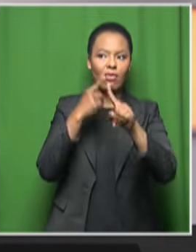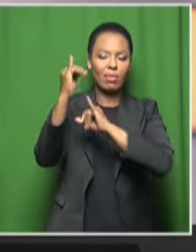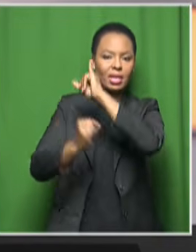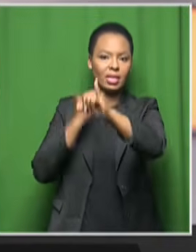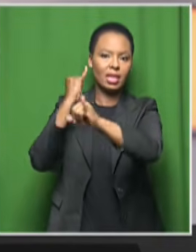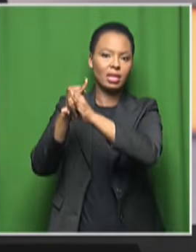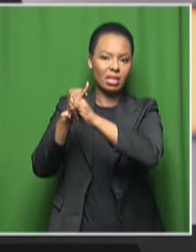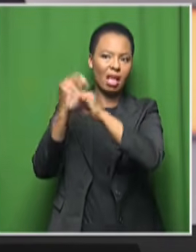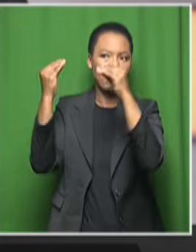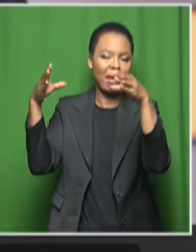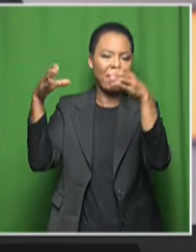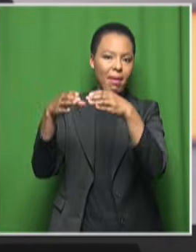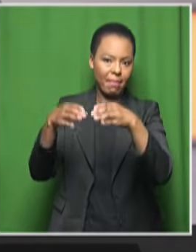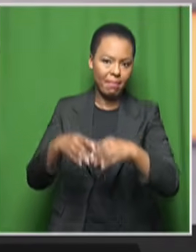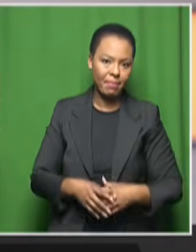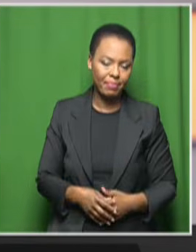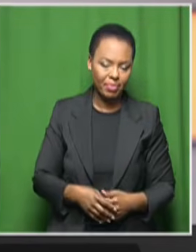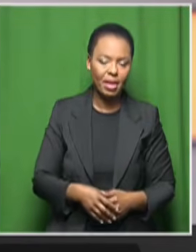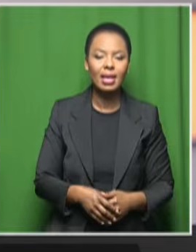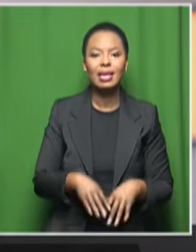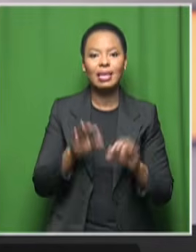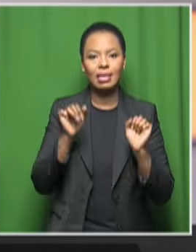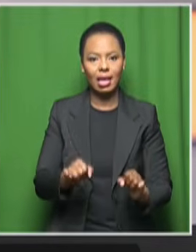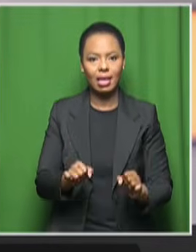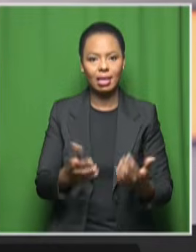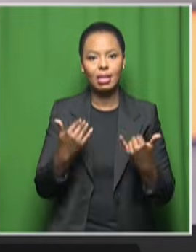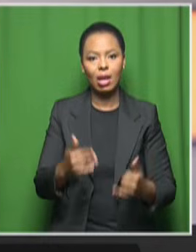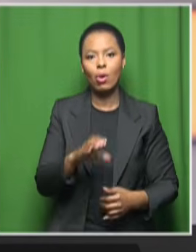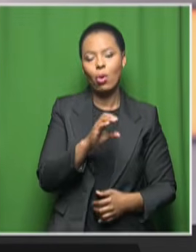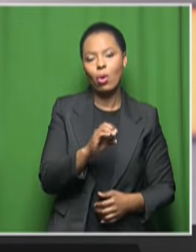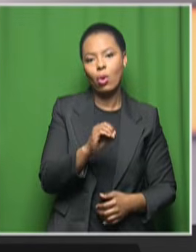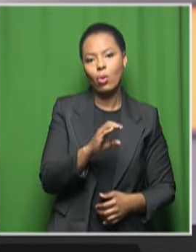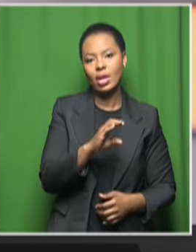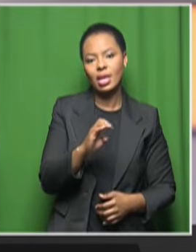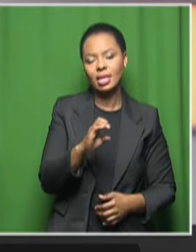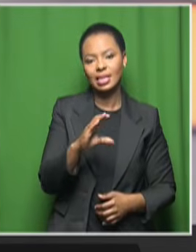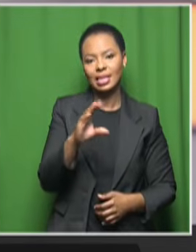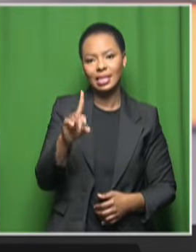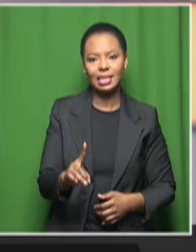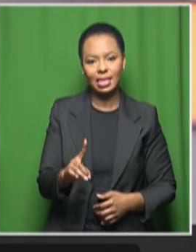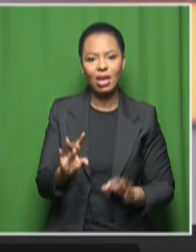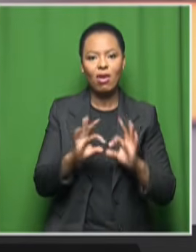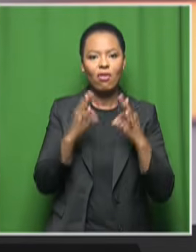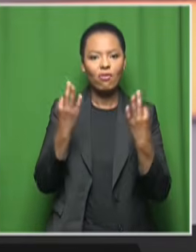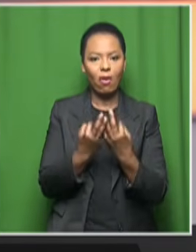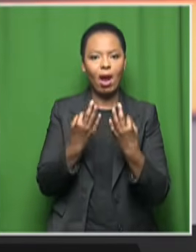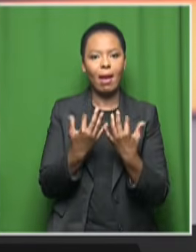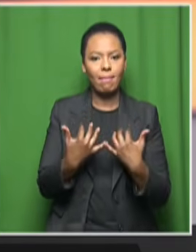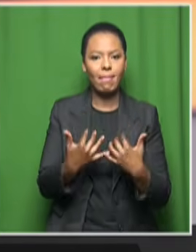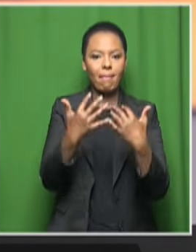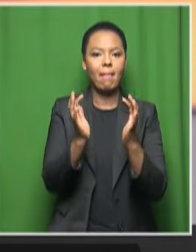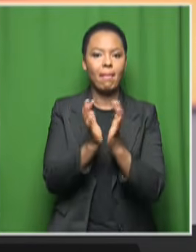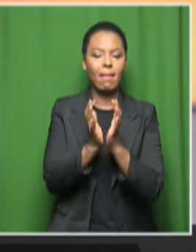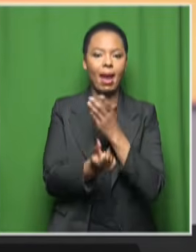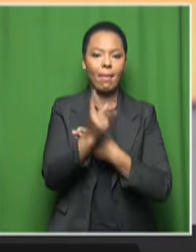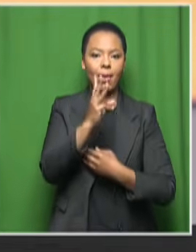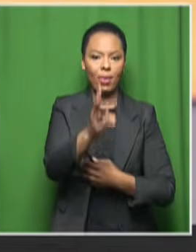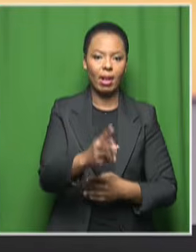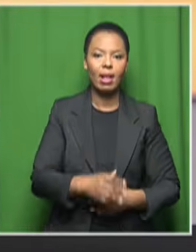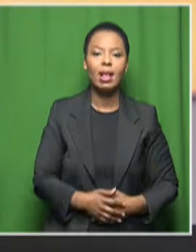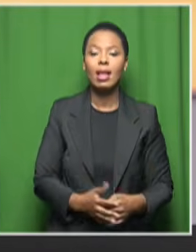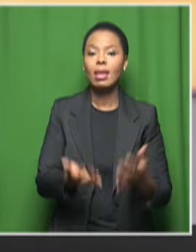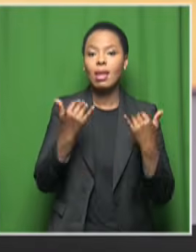Commissioner Edward Kisweta there on the OECD forum that is being taking place. Well, thank you very much. Remember to join in again